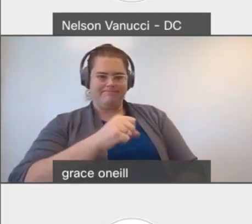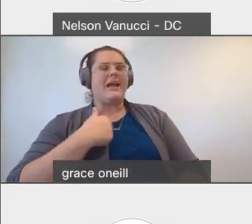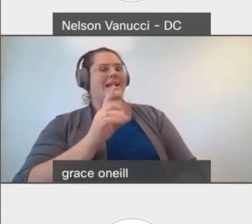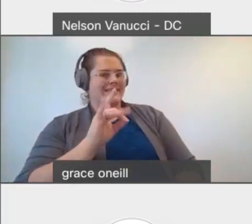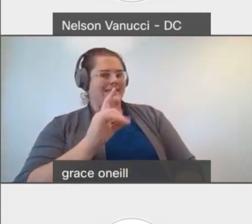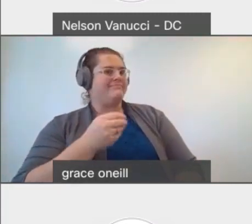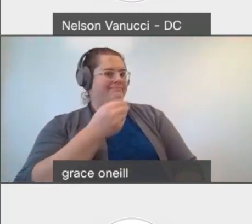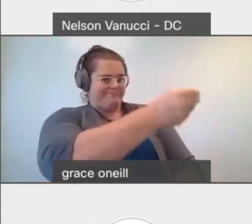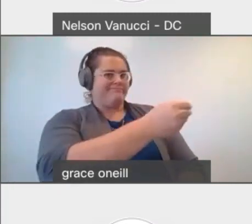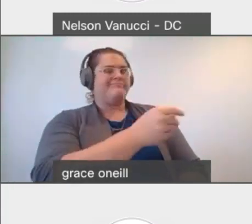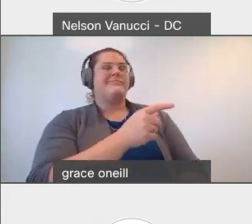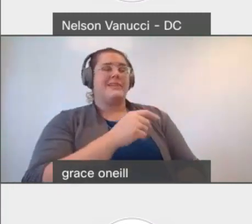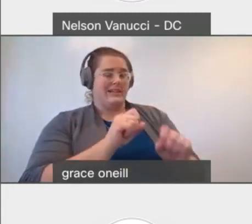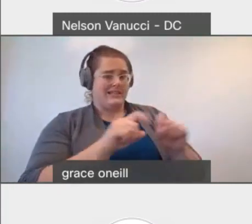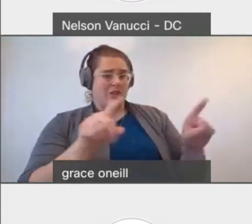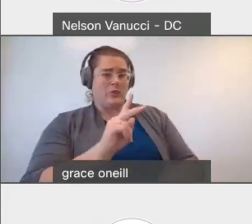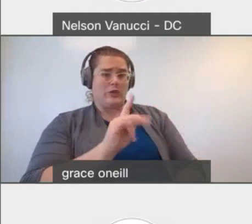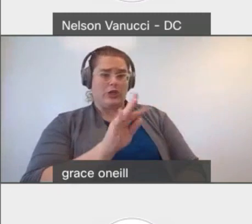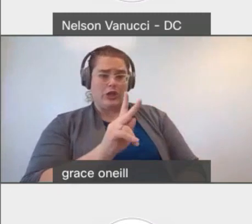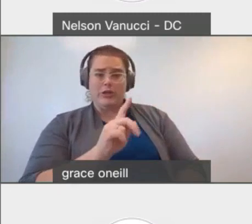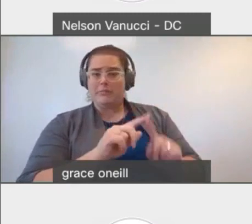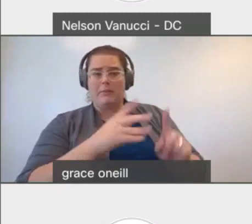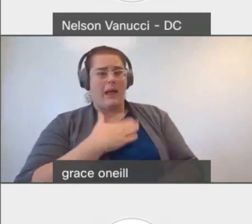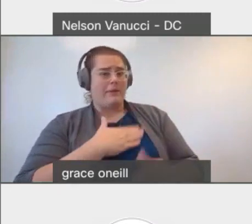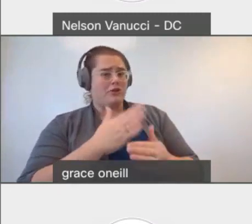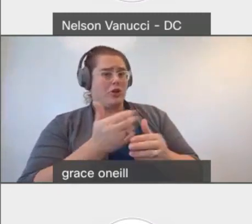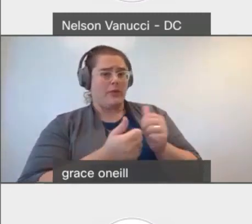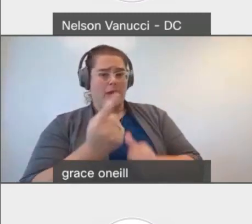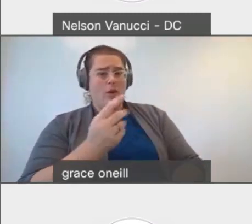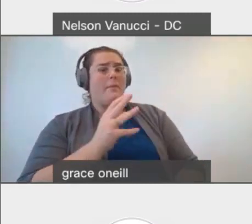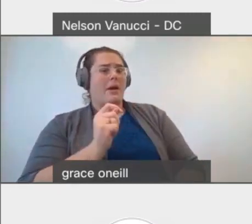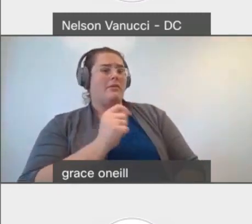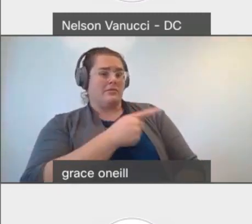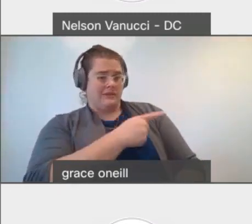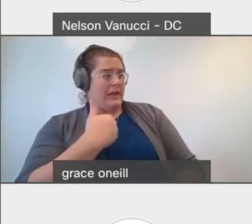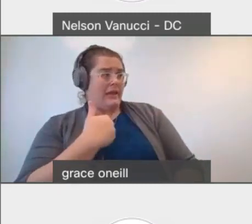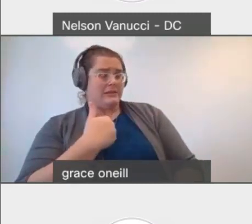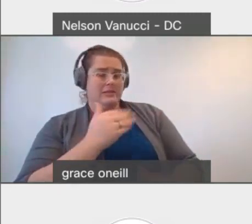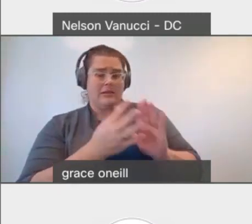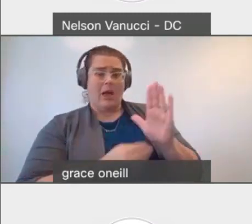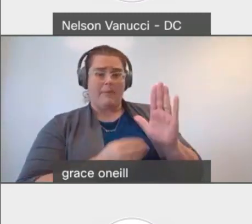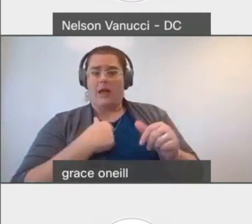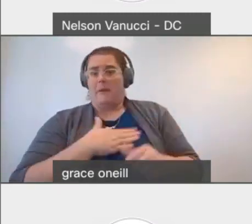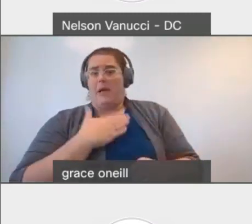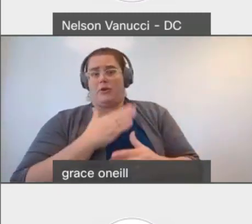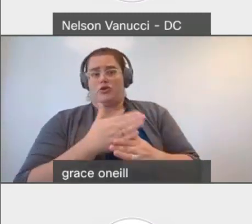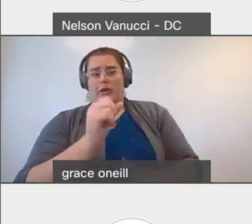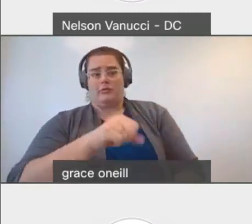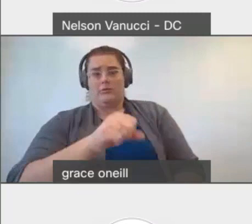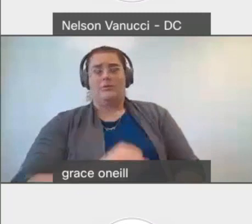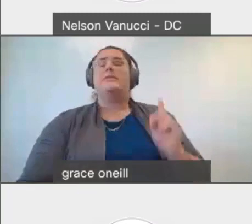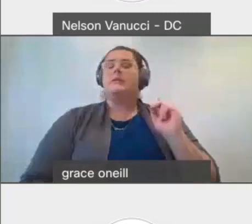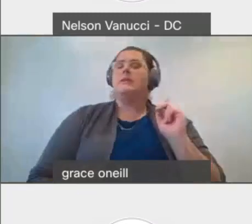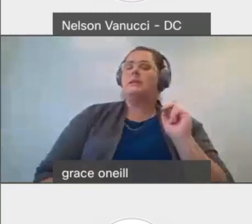Kirk, has it. I'm happy to share it with anyone else. But he has a copy, and yeah, happy to share it. Sure. Yeah, and Do also we a